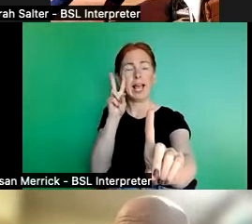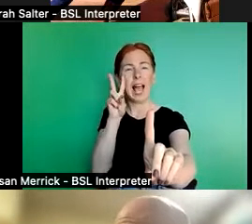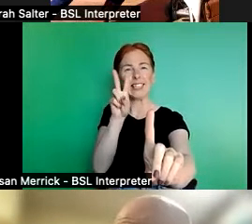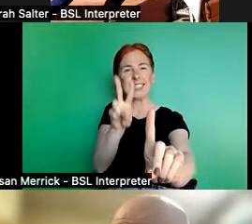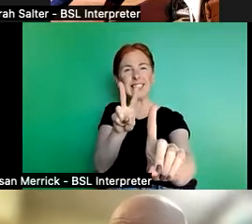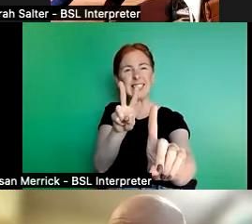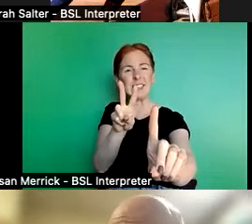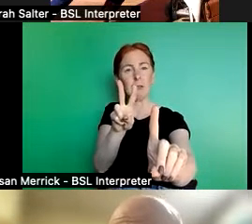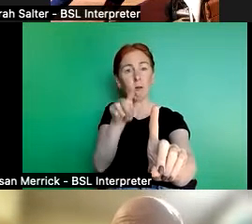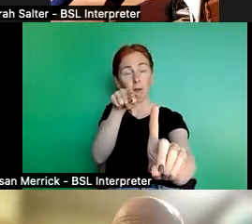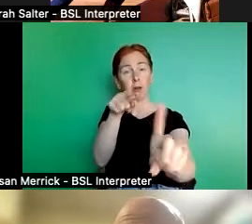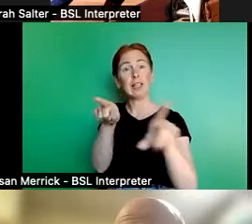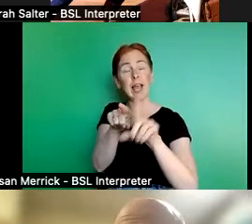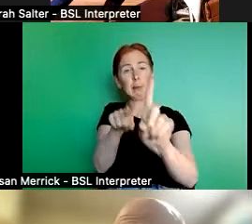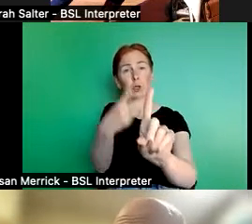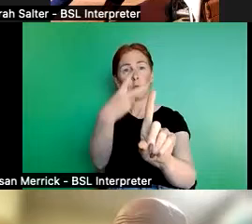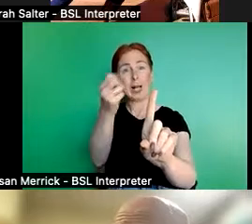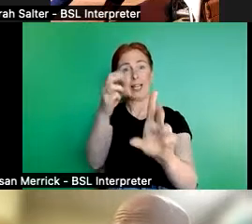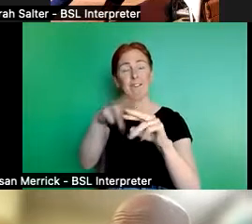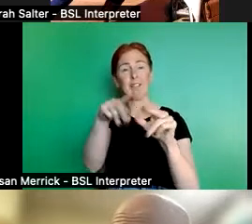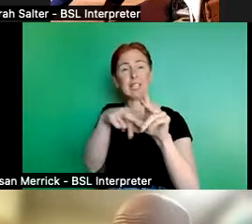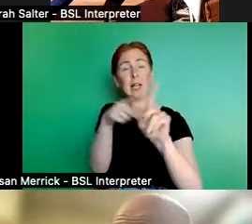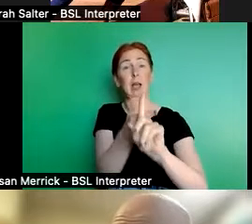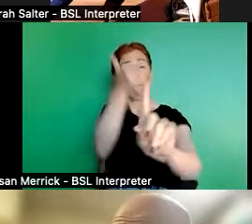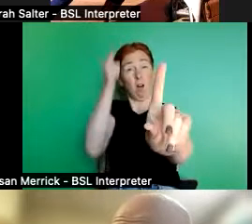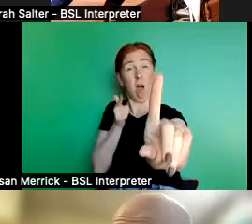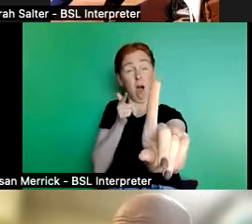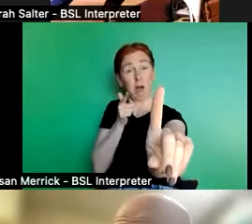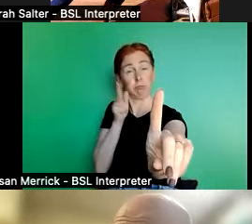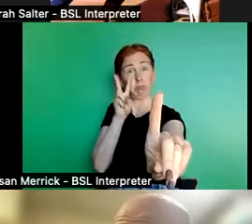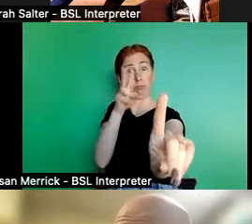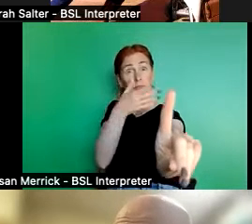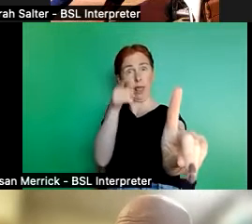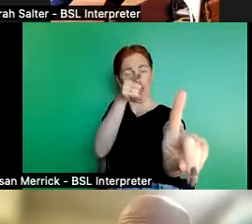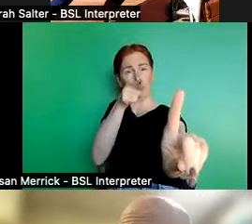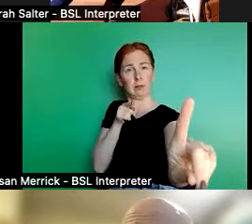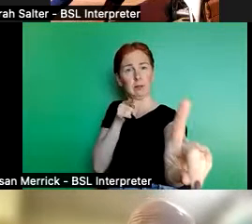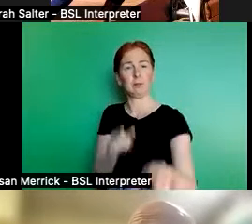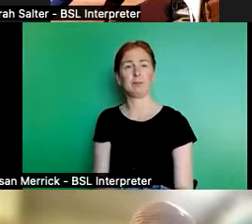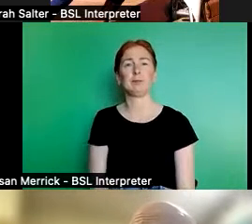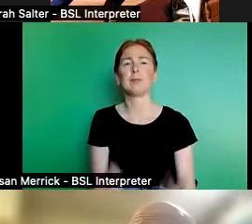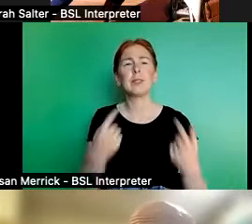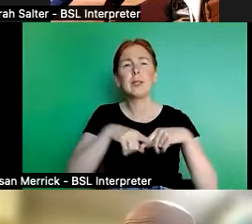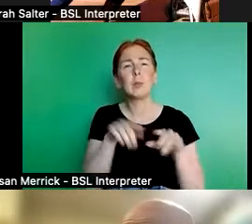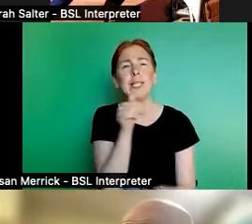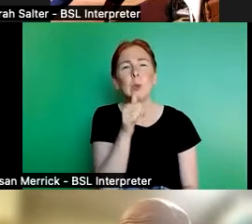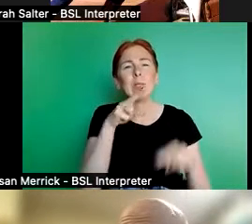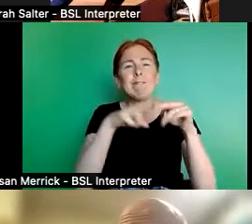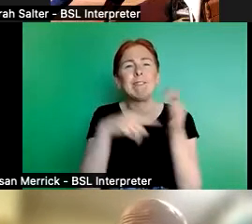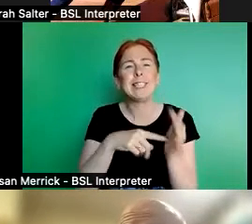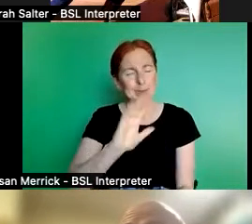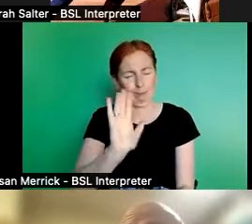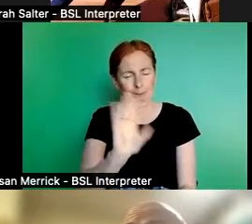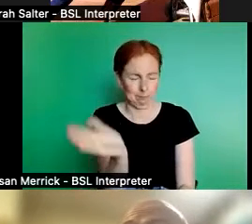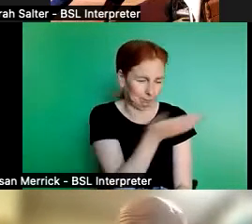we have a metric equivalent. So we say at 6 meters, we can see what a normal child can